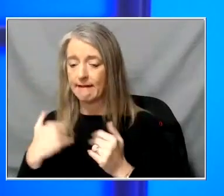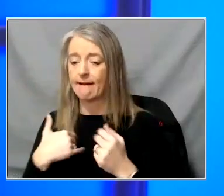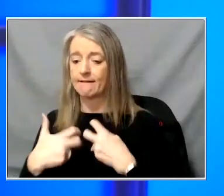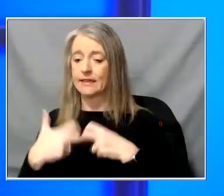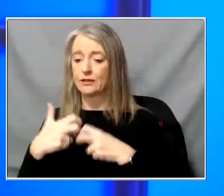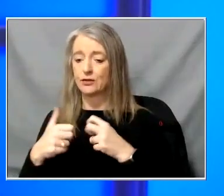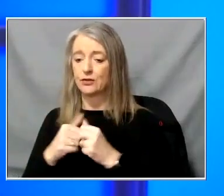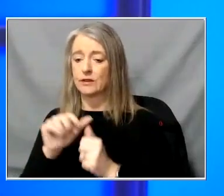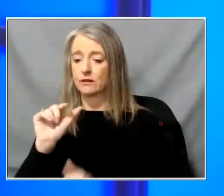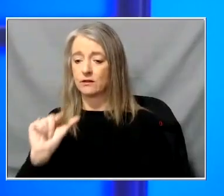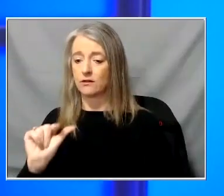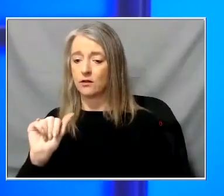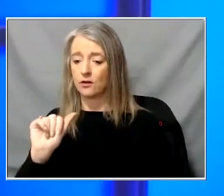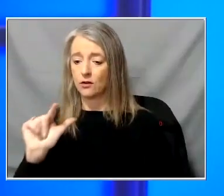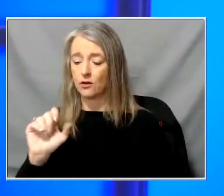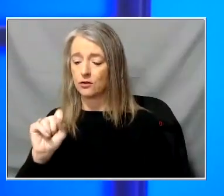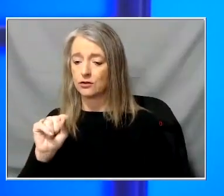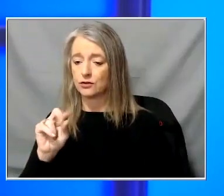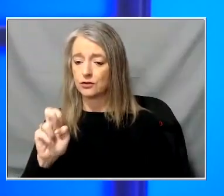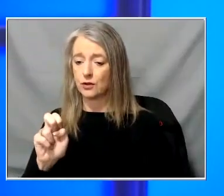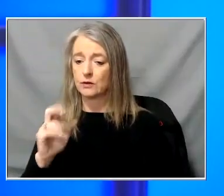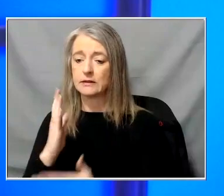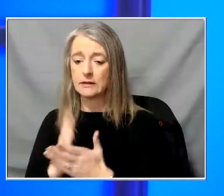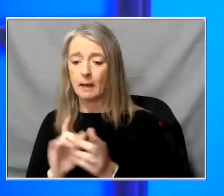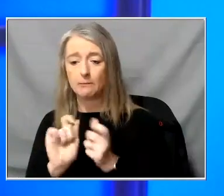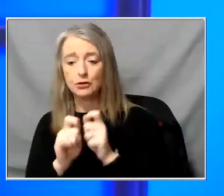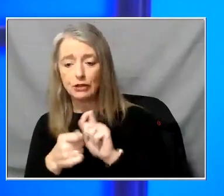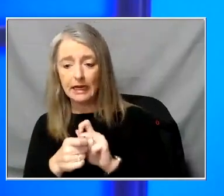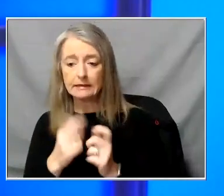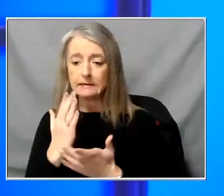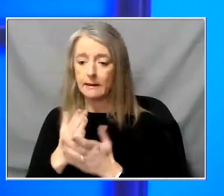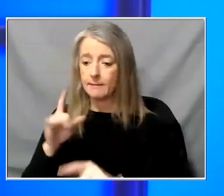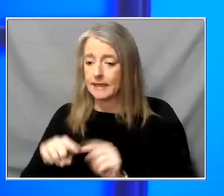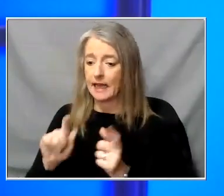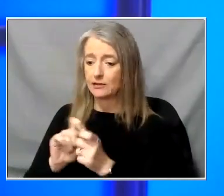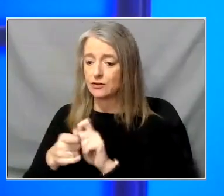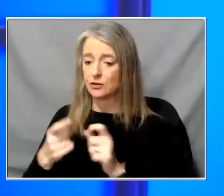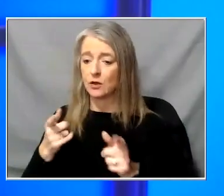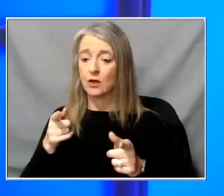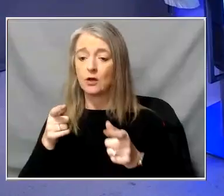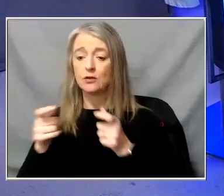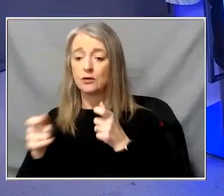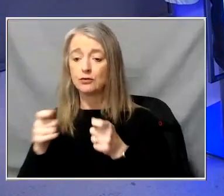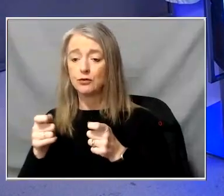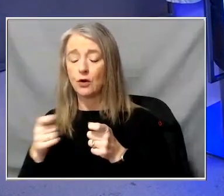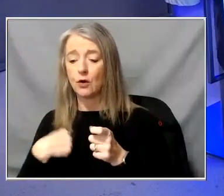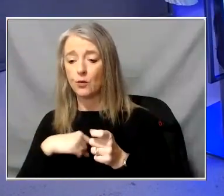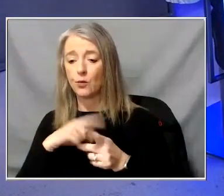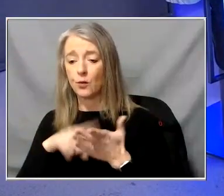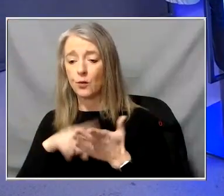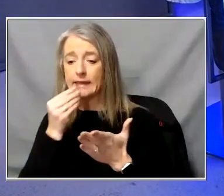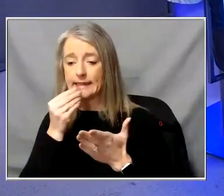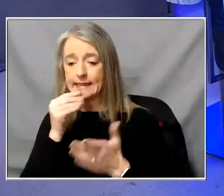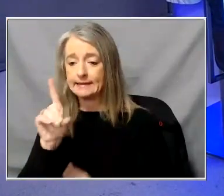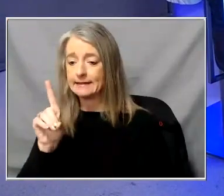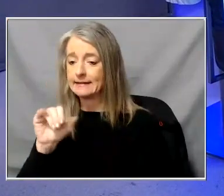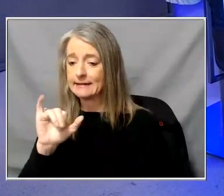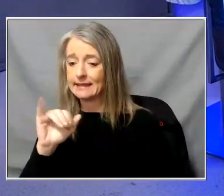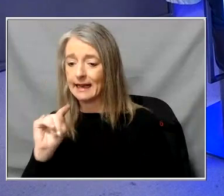weird? Yeah, I do think I did the right thing. You did the right thing. You go in and have it checked out, and that it often takes